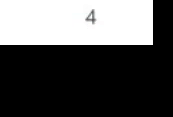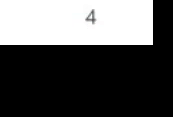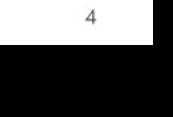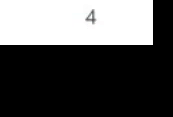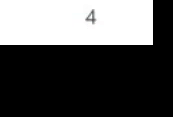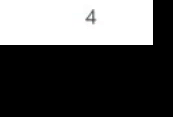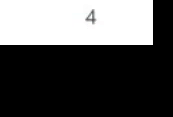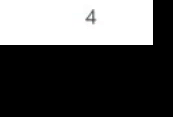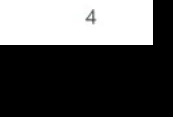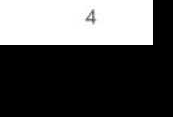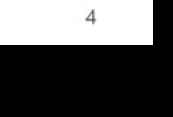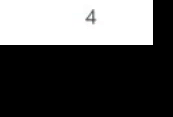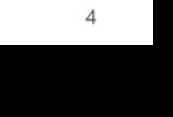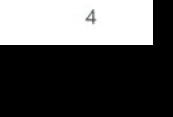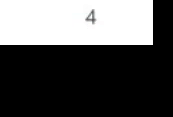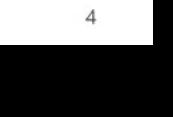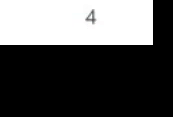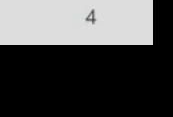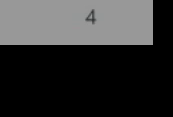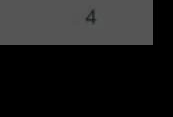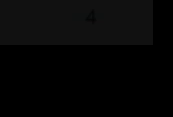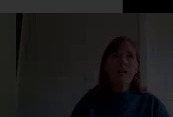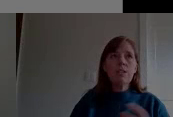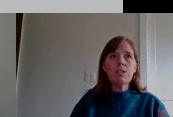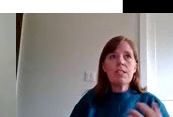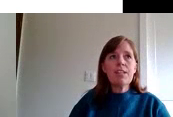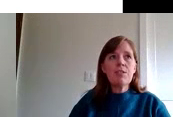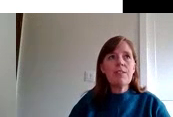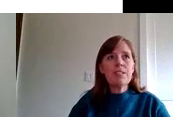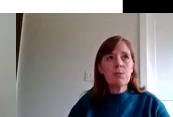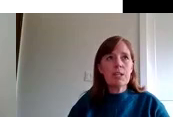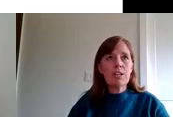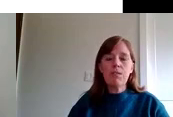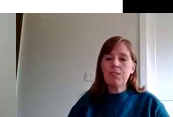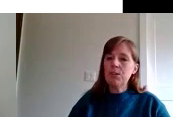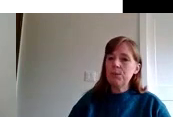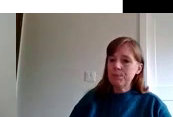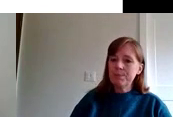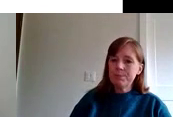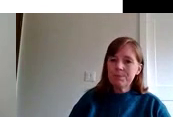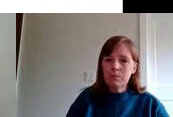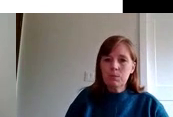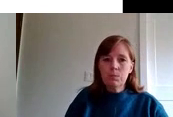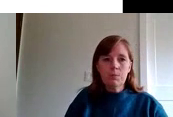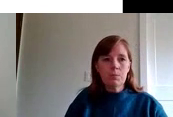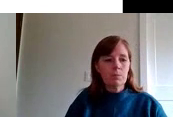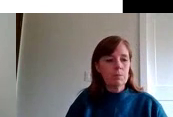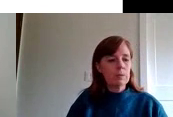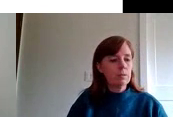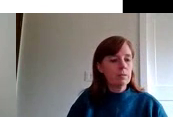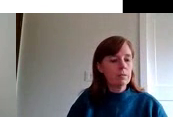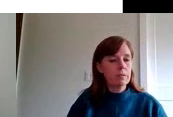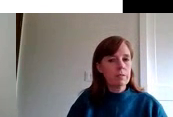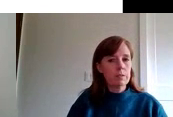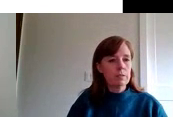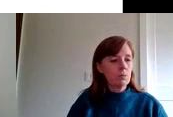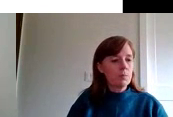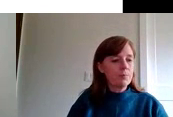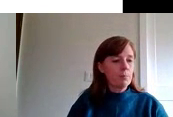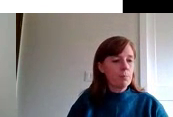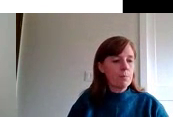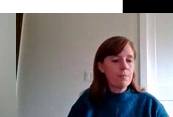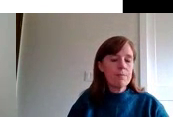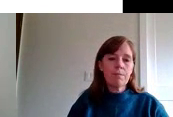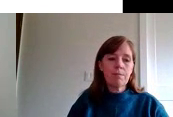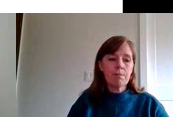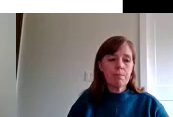about those points that you find of interest. So Sarah, can you give us a quick overview? Yeah, so our goals for today's